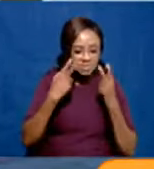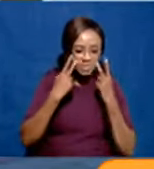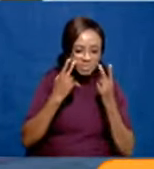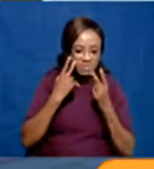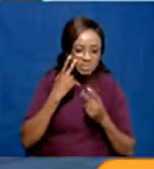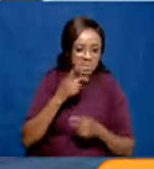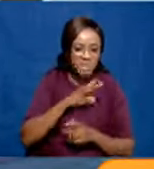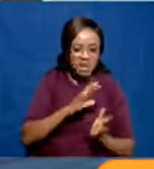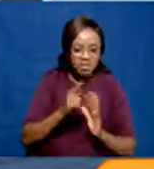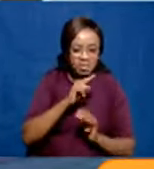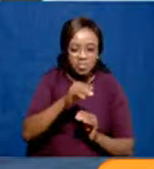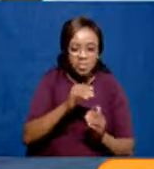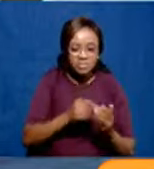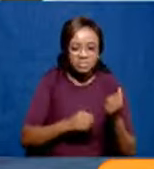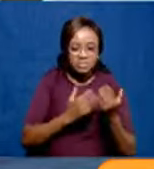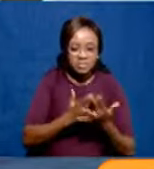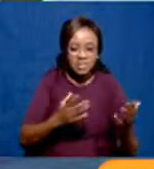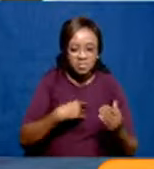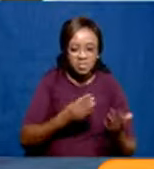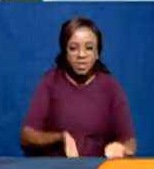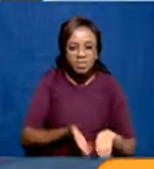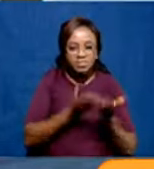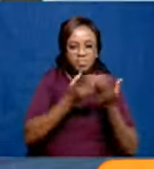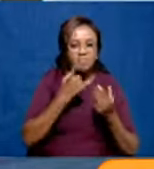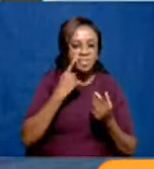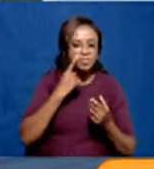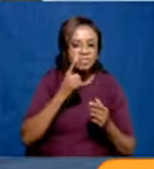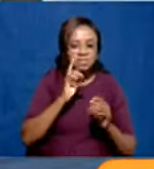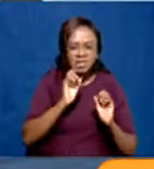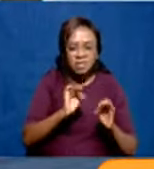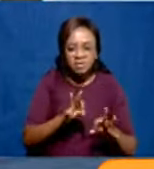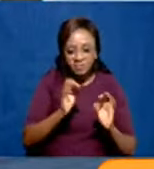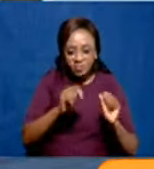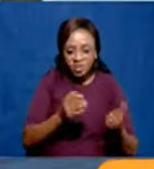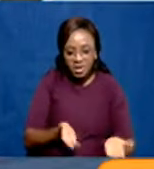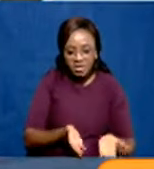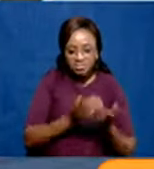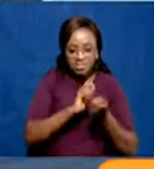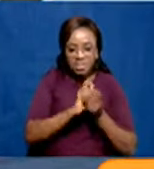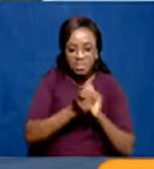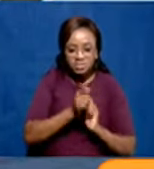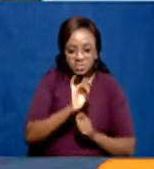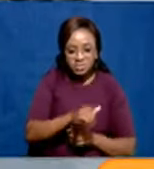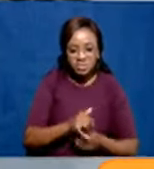which has been improved, is? Yeah. And then even see whether we need to augment it. Yes, it might very well be.